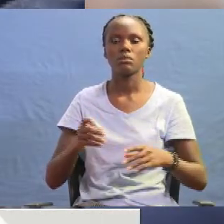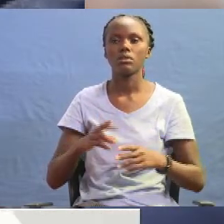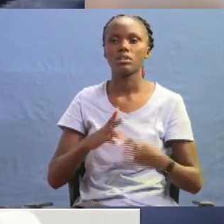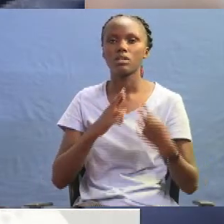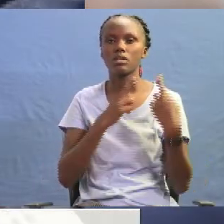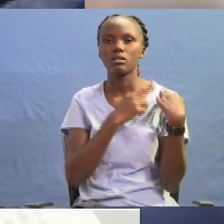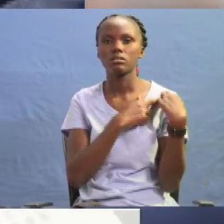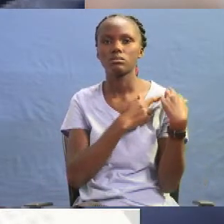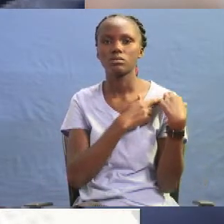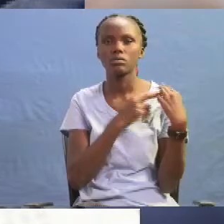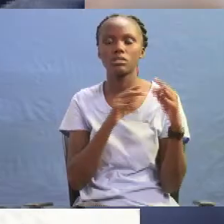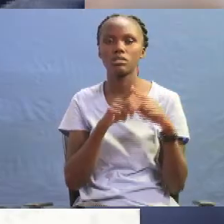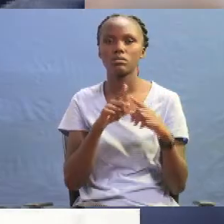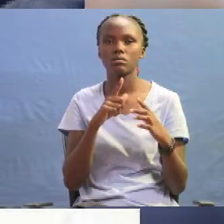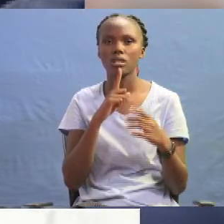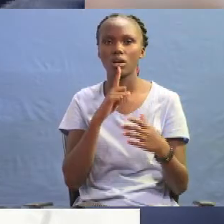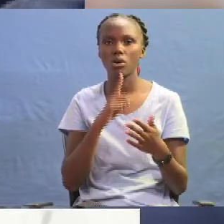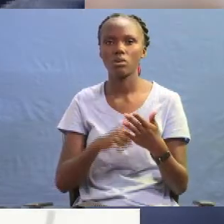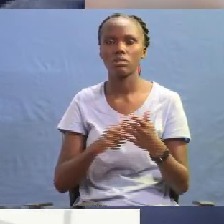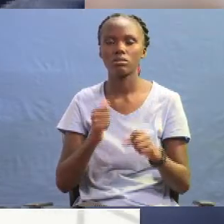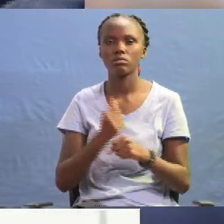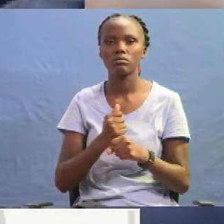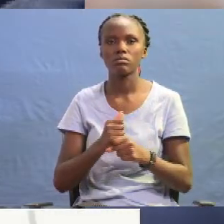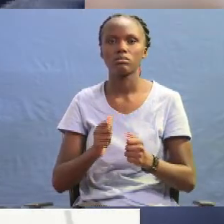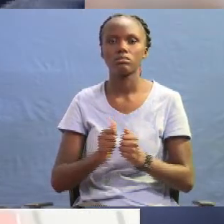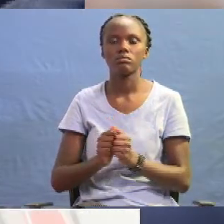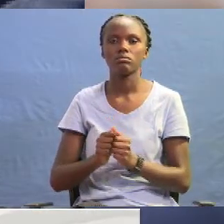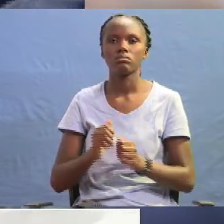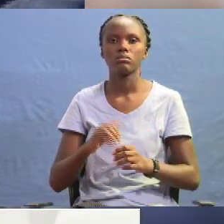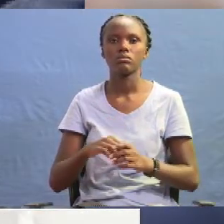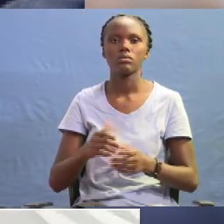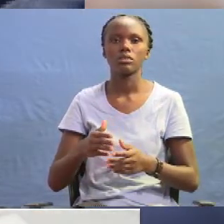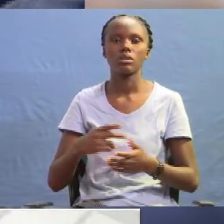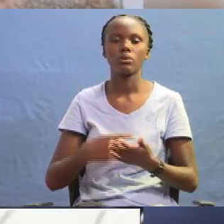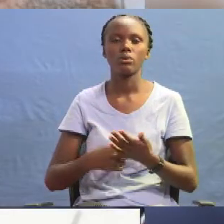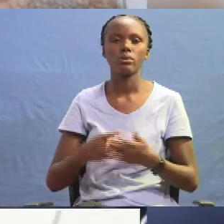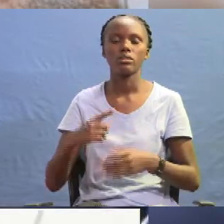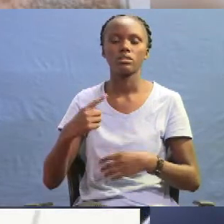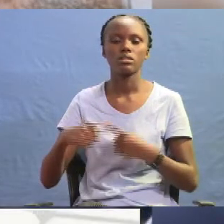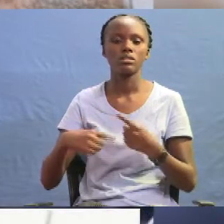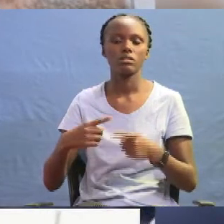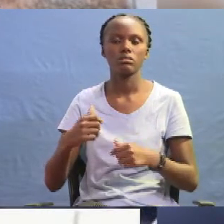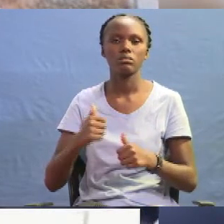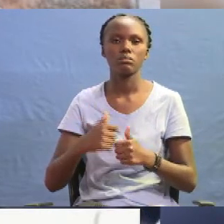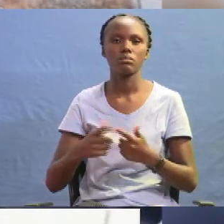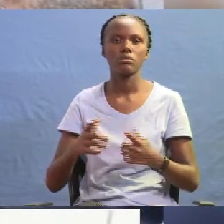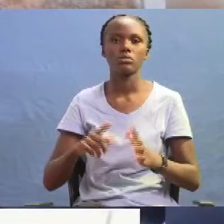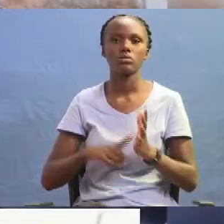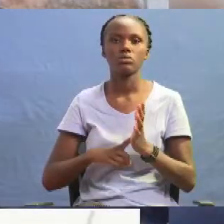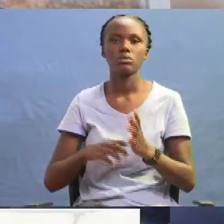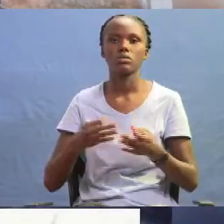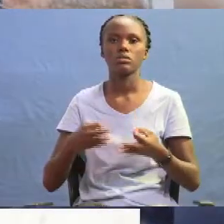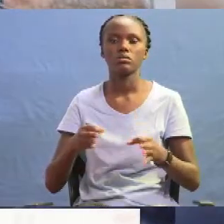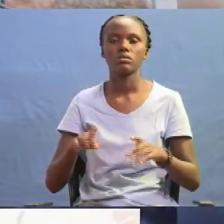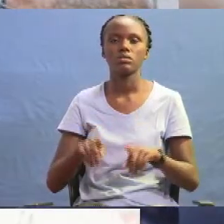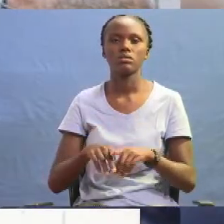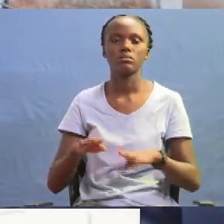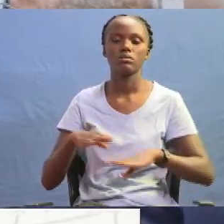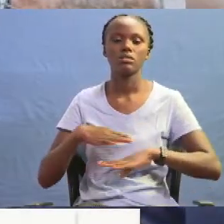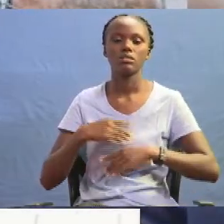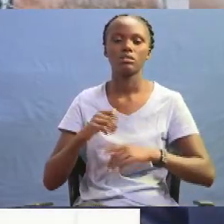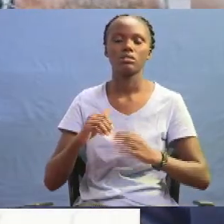responsible and aims to complete the audit within the coming weeks to restore transparency and fairness in